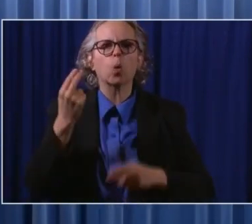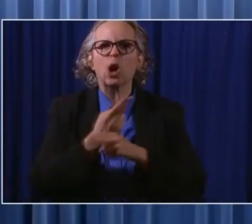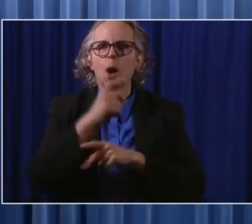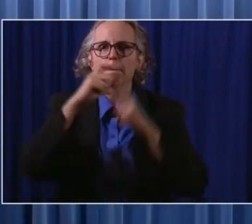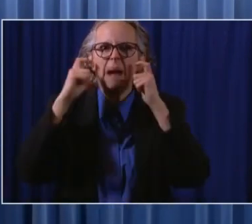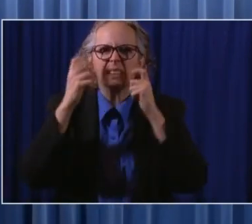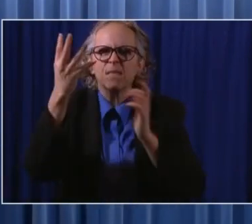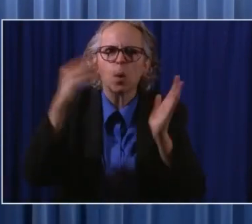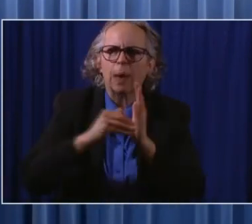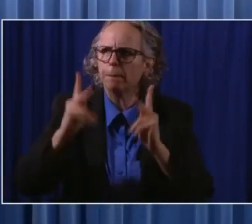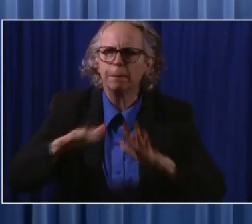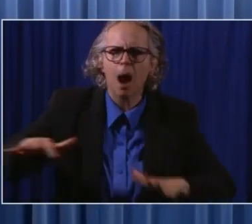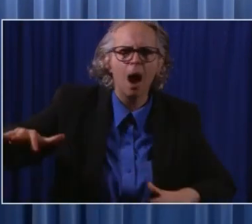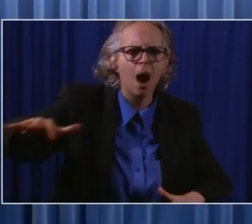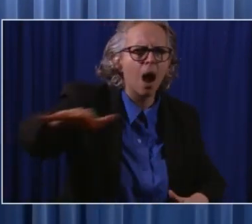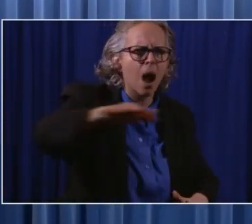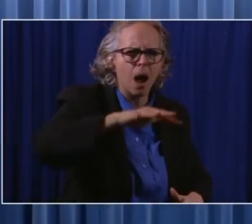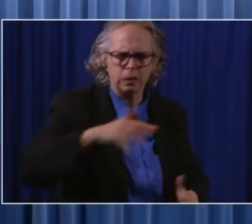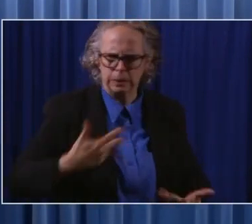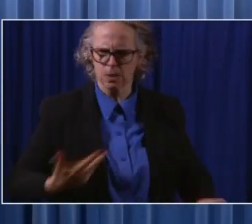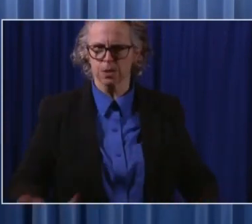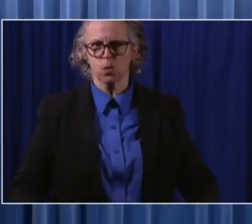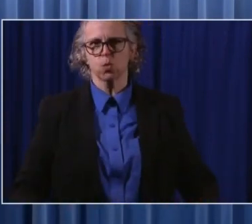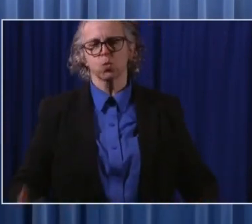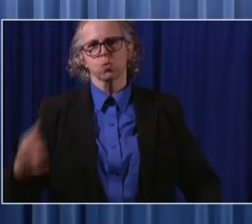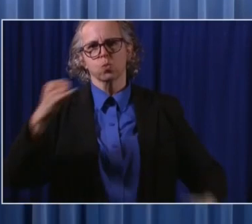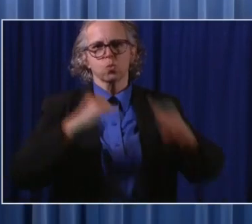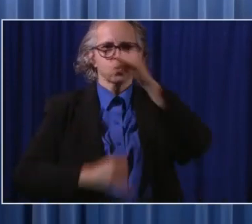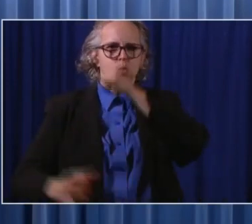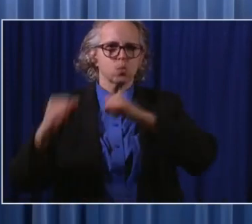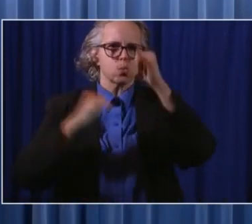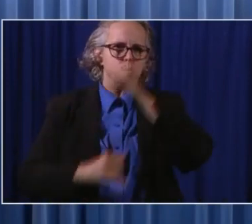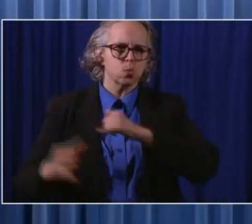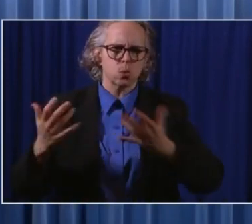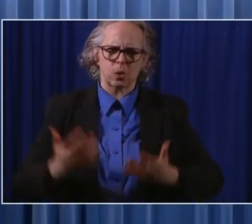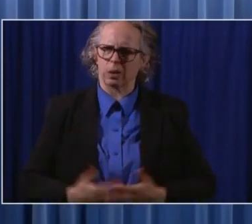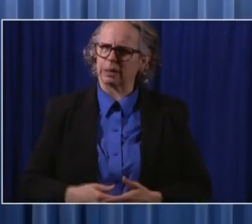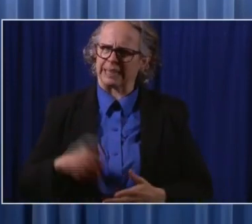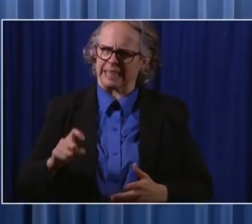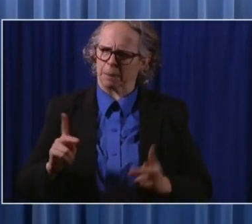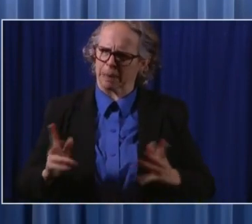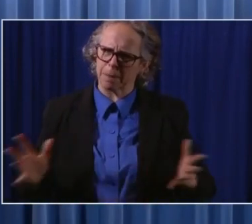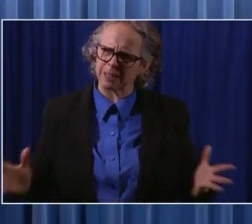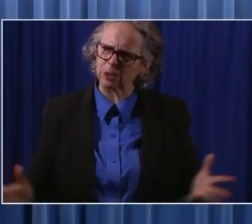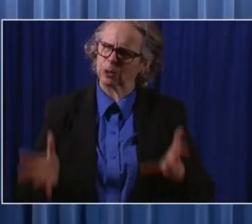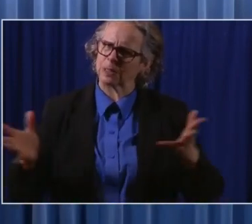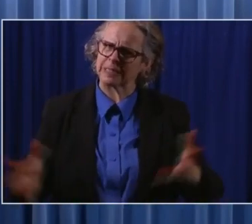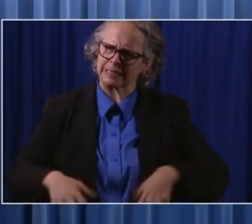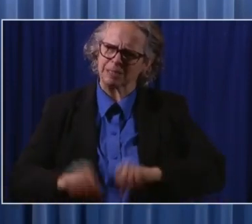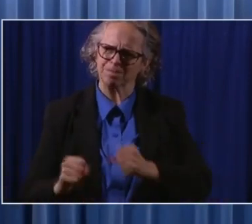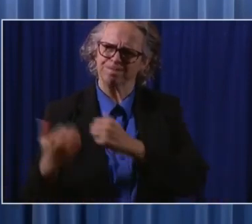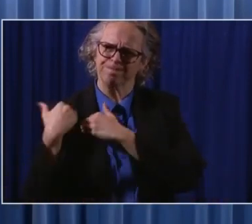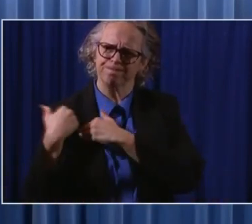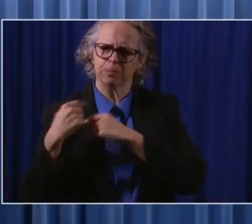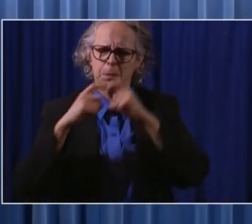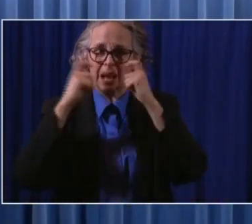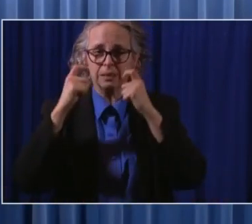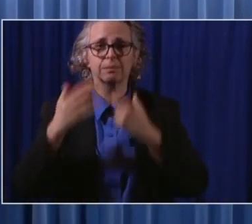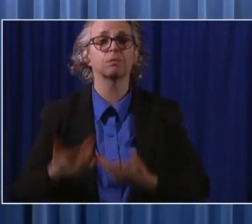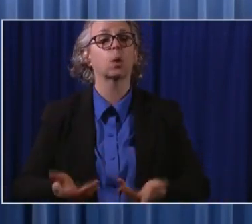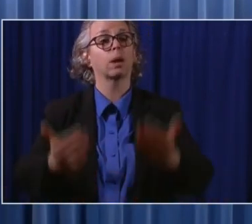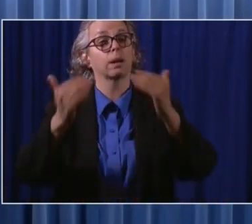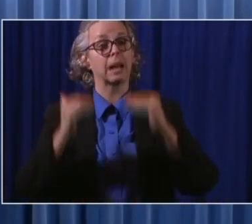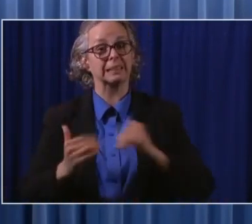Cuyahoga County, I think the incidence of wearing is going up, which is a good thing. Erie County remains